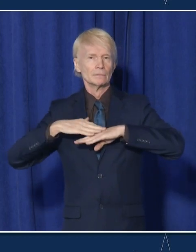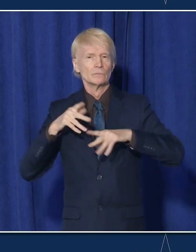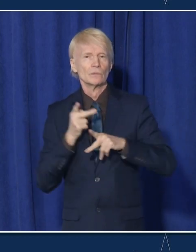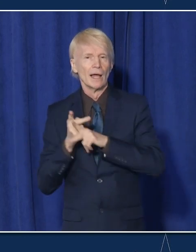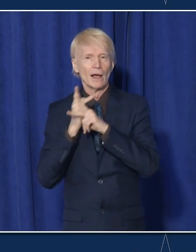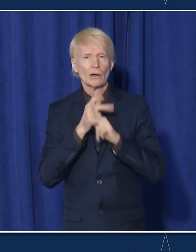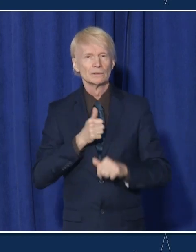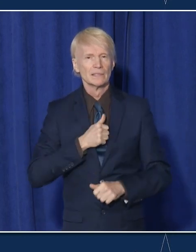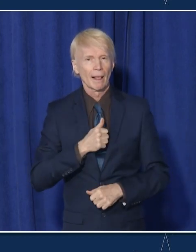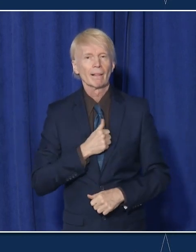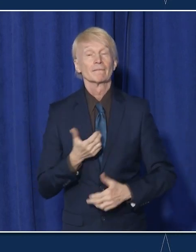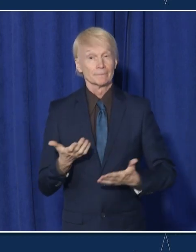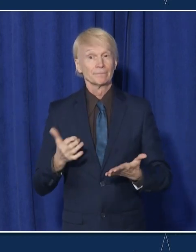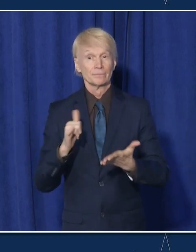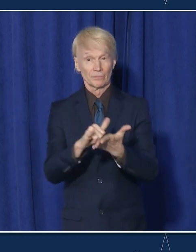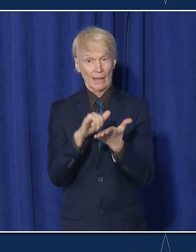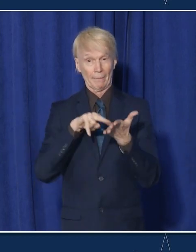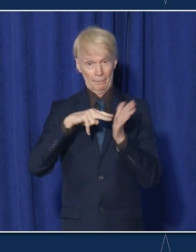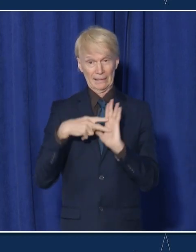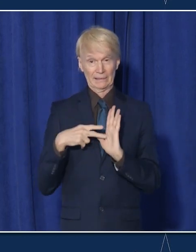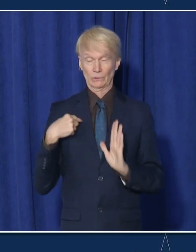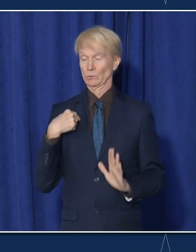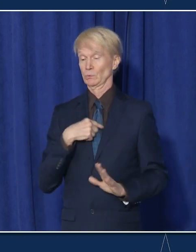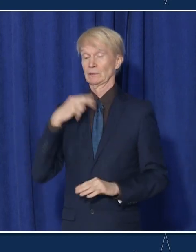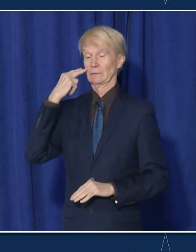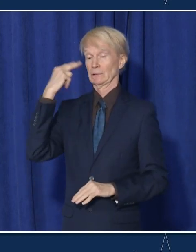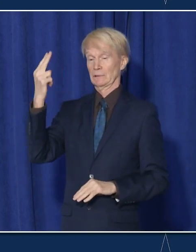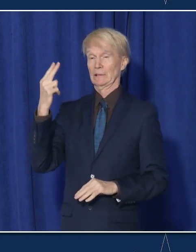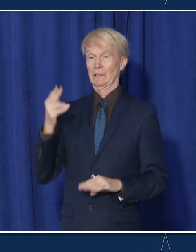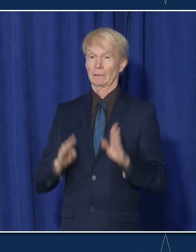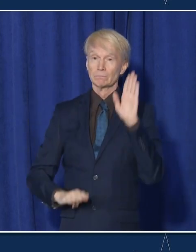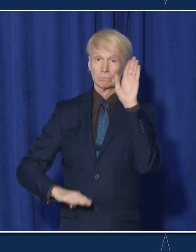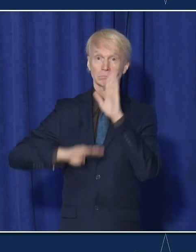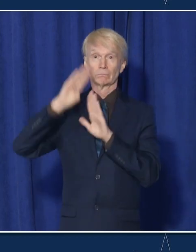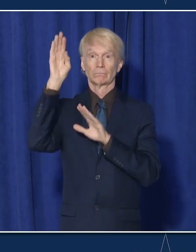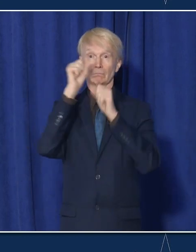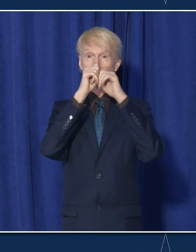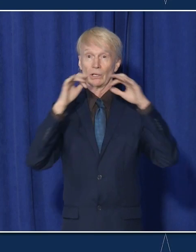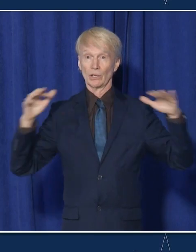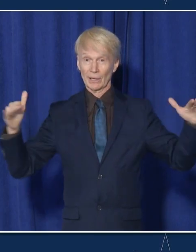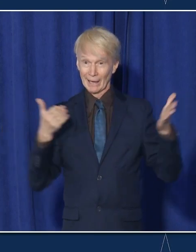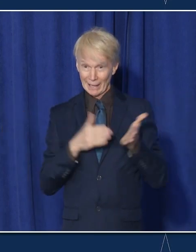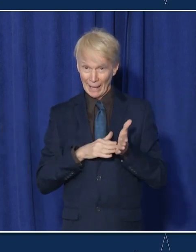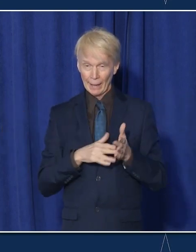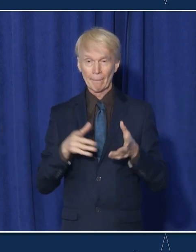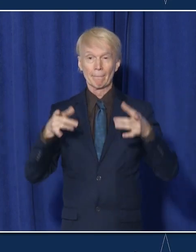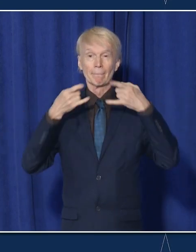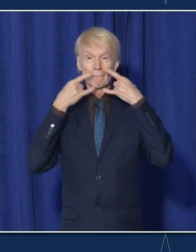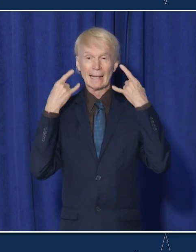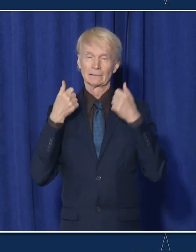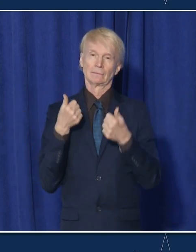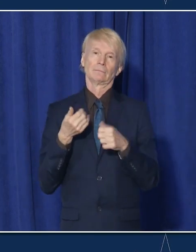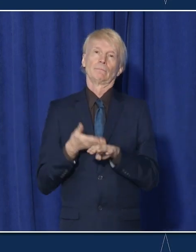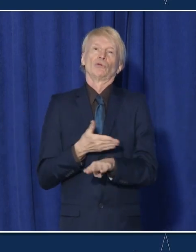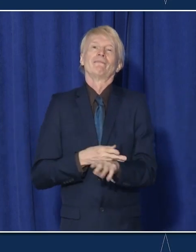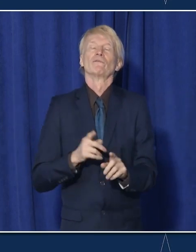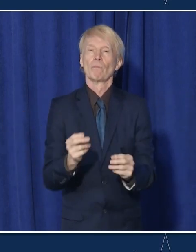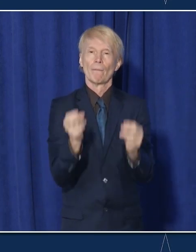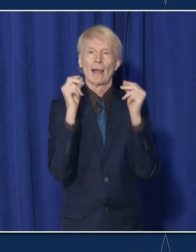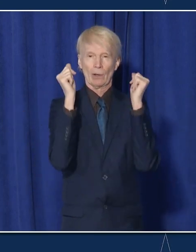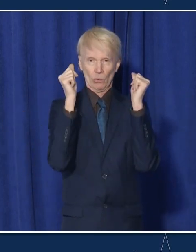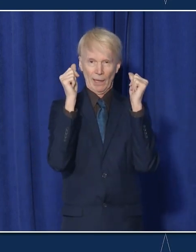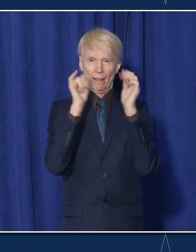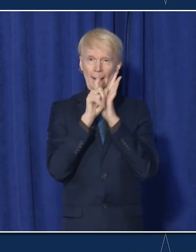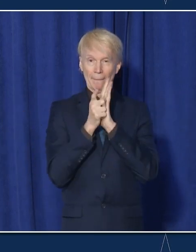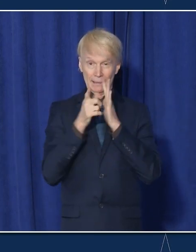And so the problem is, if we were to see a significant surge, masks work right away. Right from when you put a